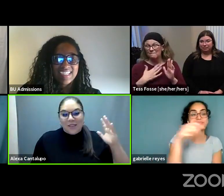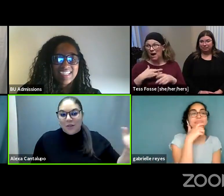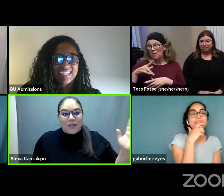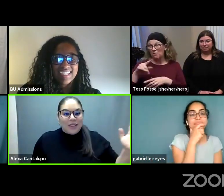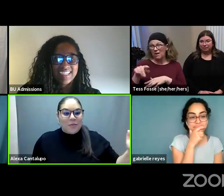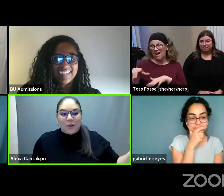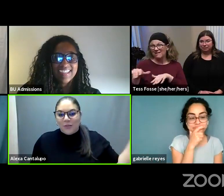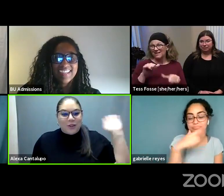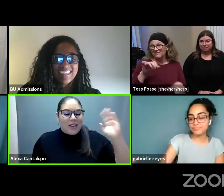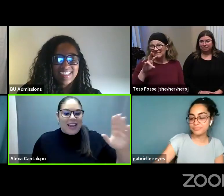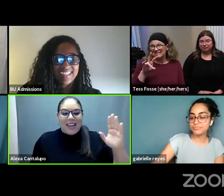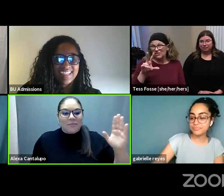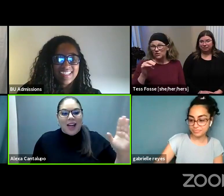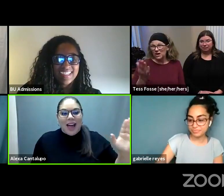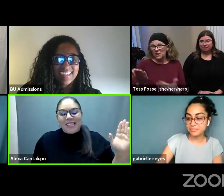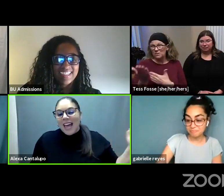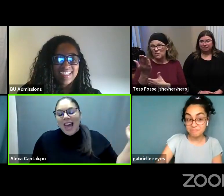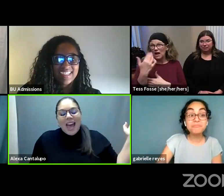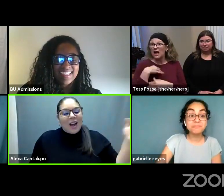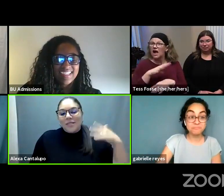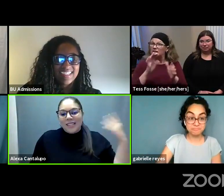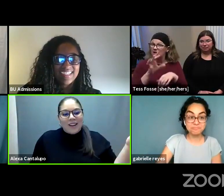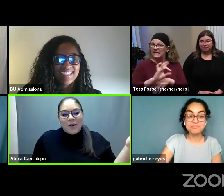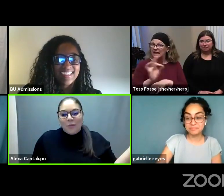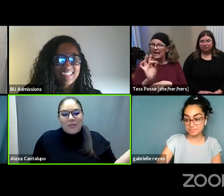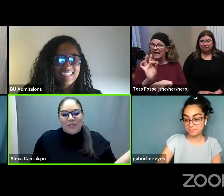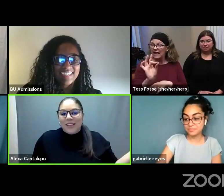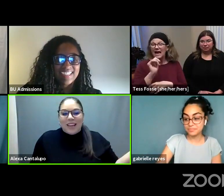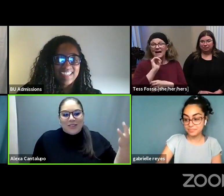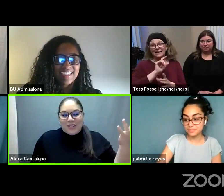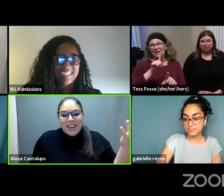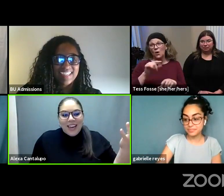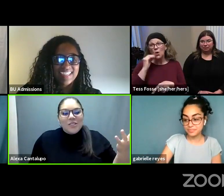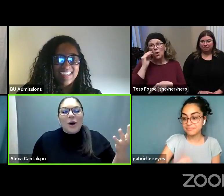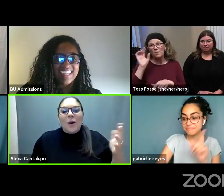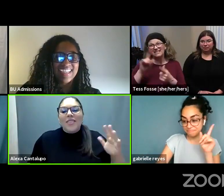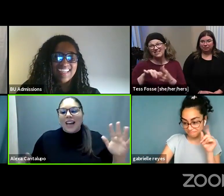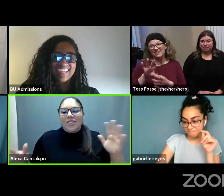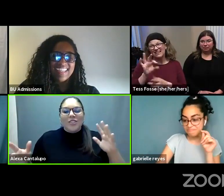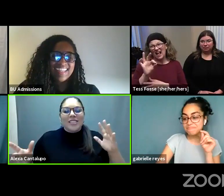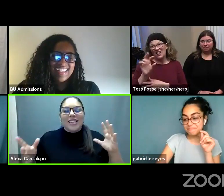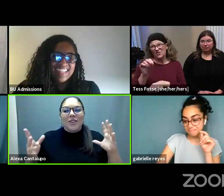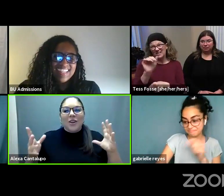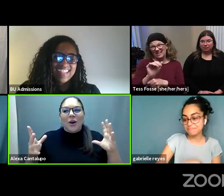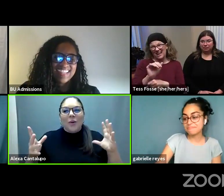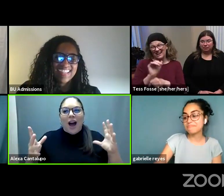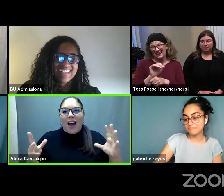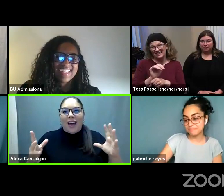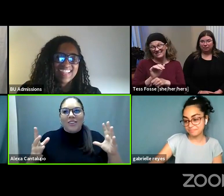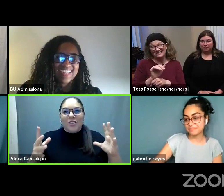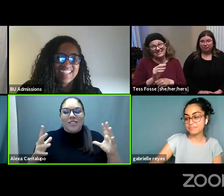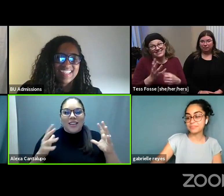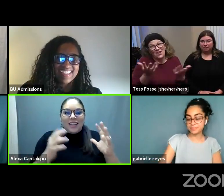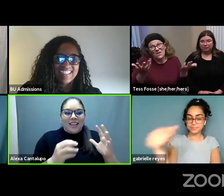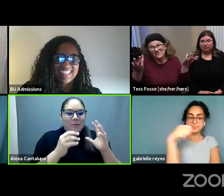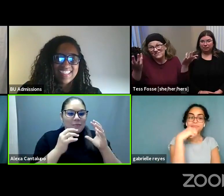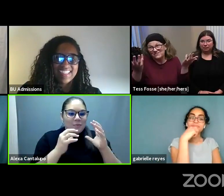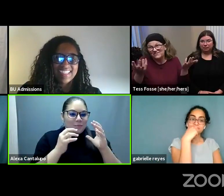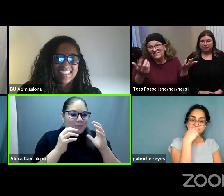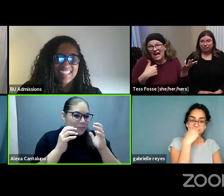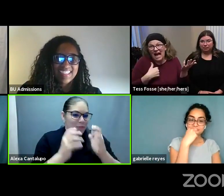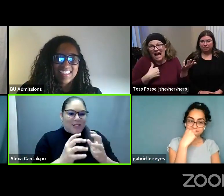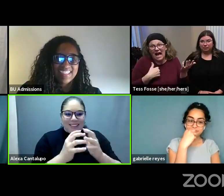at 7:30 in the morning for an 8 a.m. class, and I wasn't getting home until 9:30. So that's just, I just